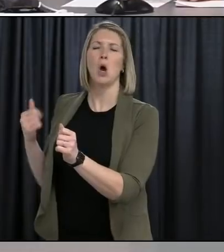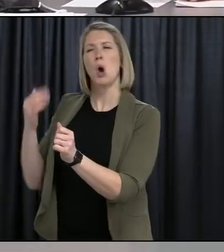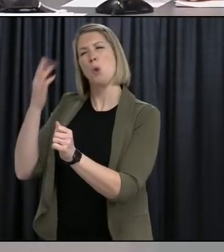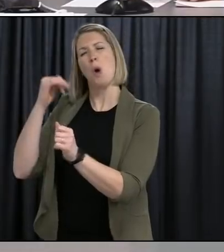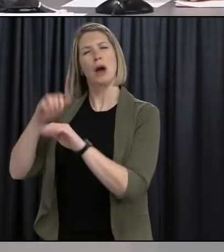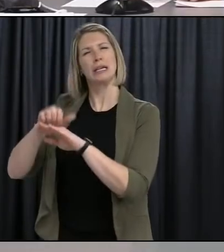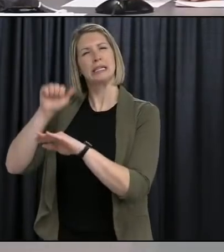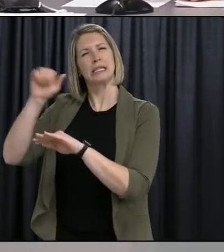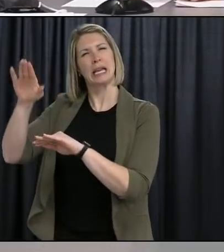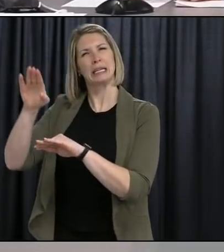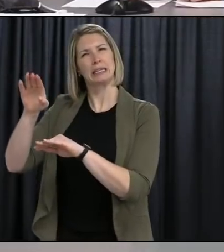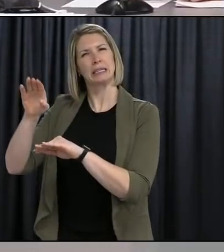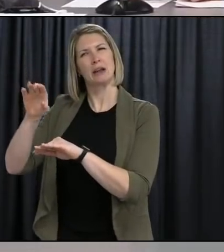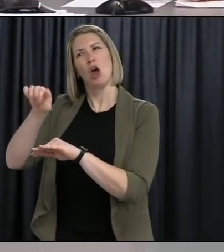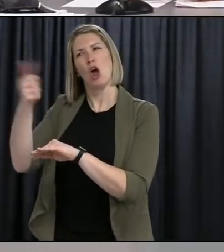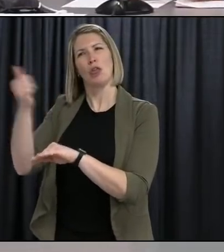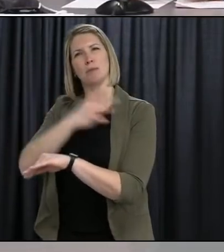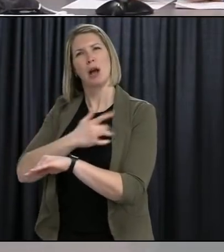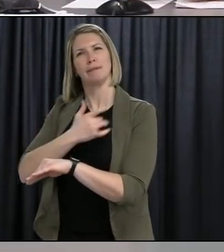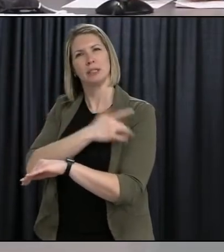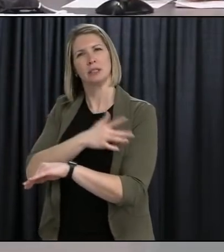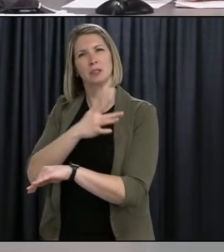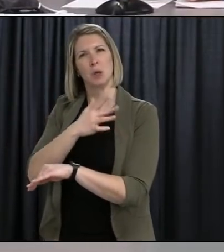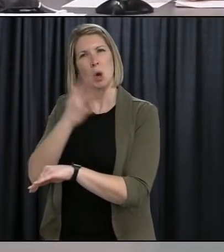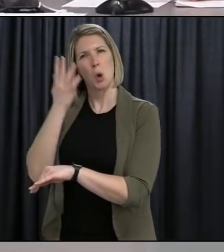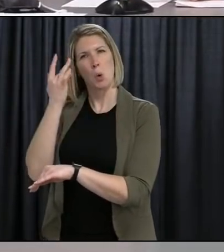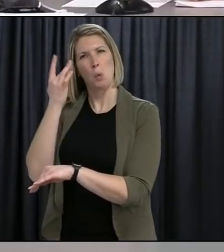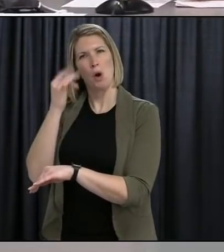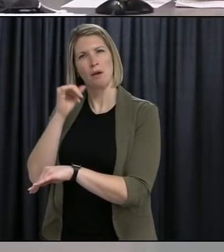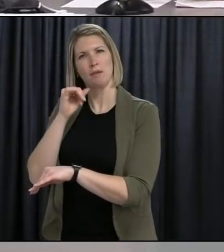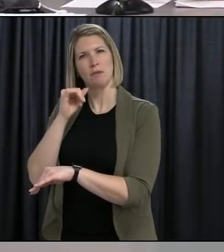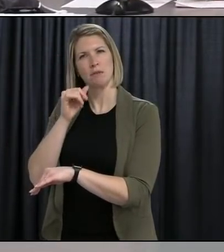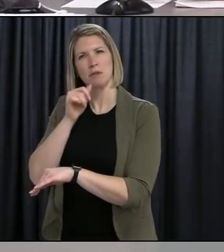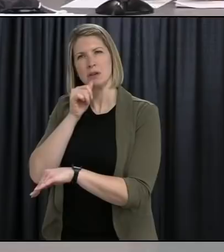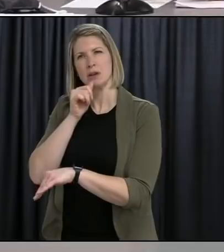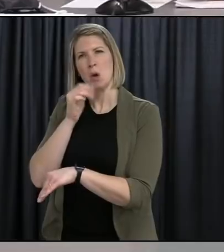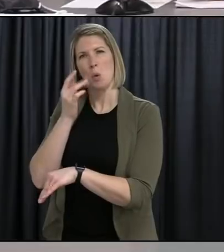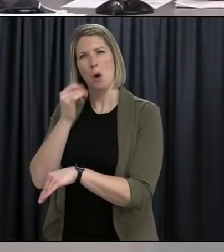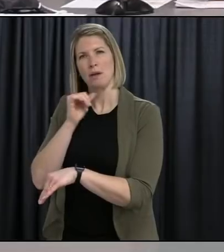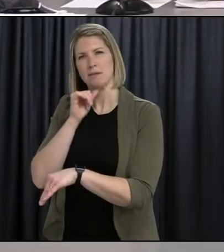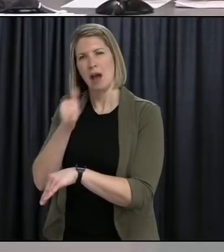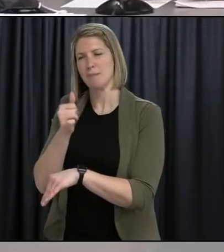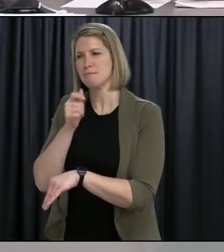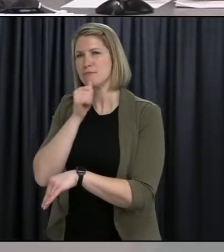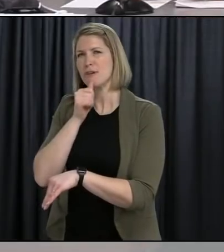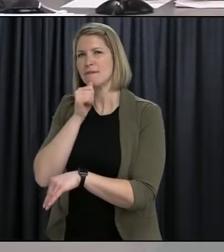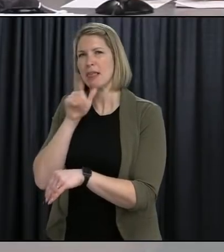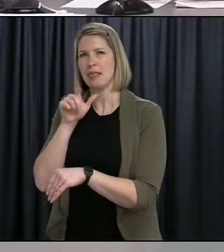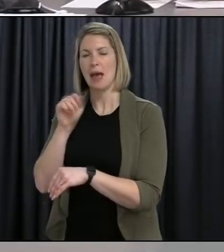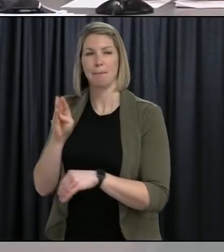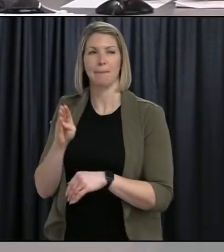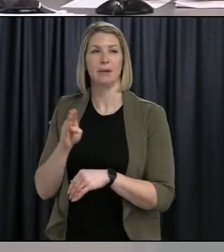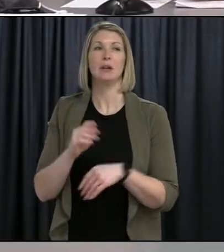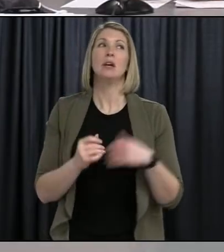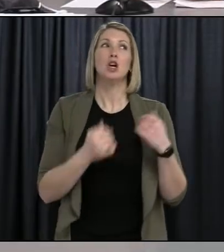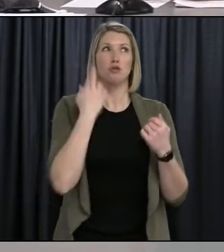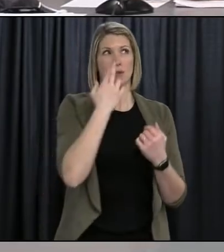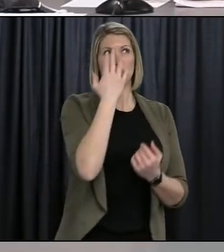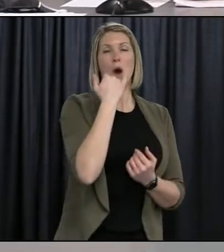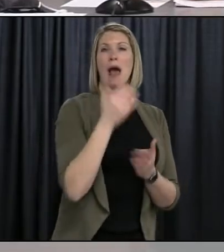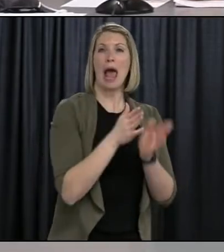capacity? Well, we've... that situation... Oh, sorry. Sorry, no, we're availing of the support from the federal